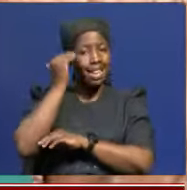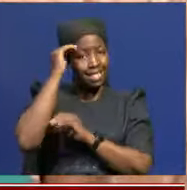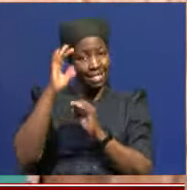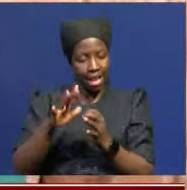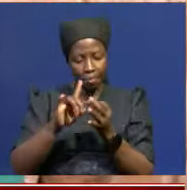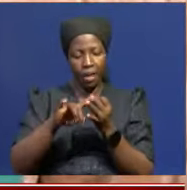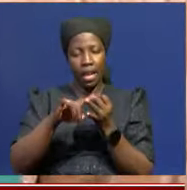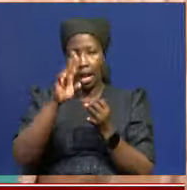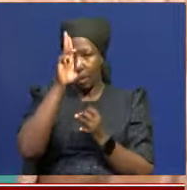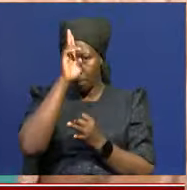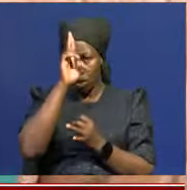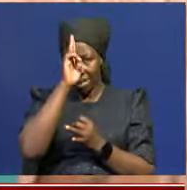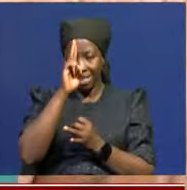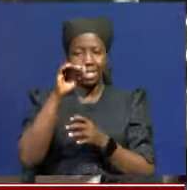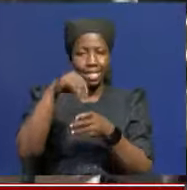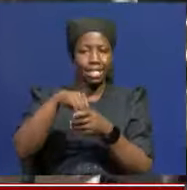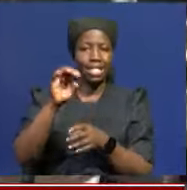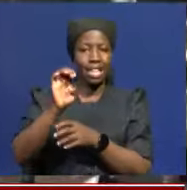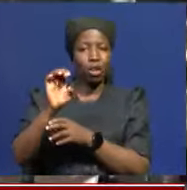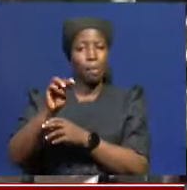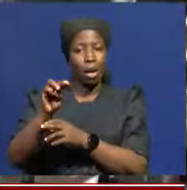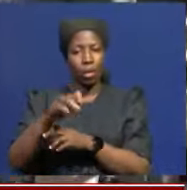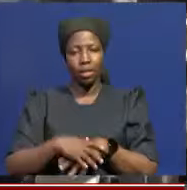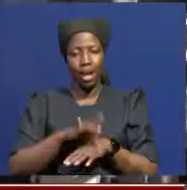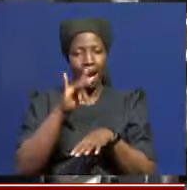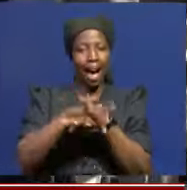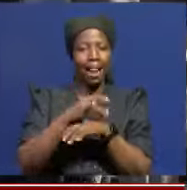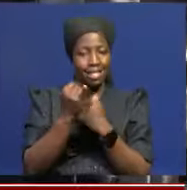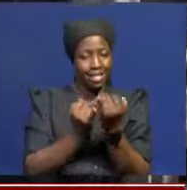Elgeyo Marakwet early Saturday morning in two